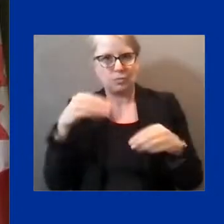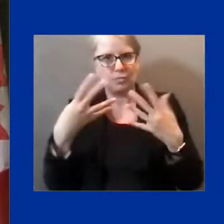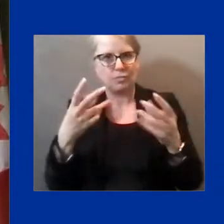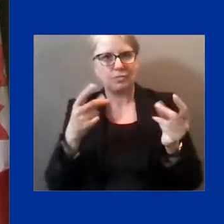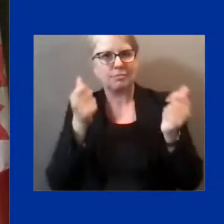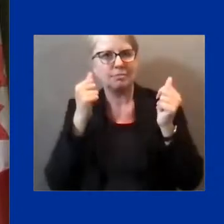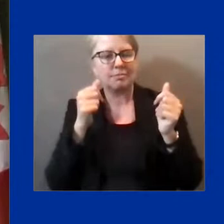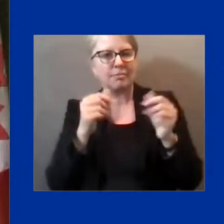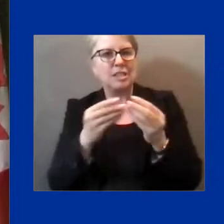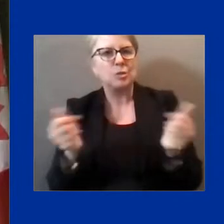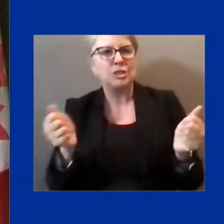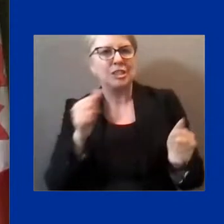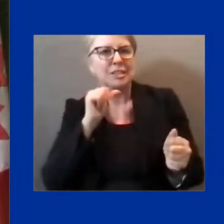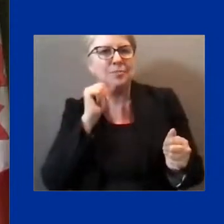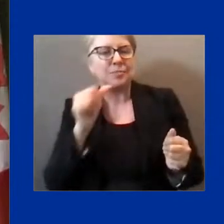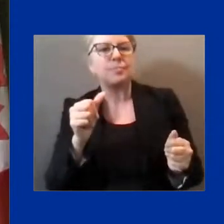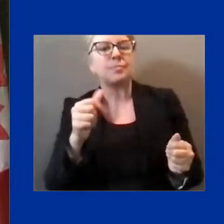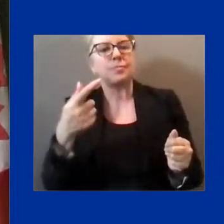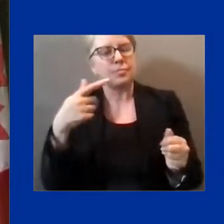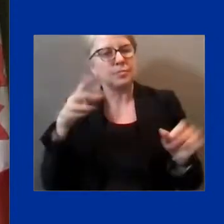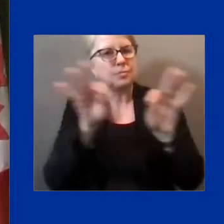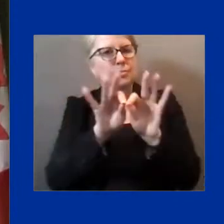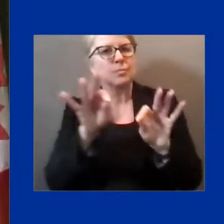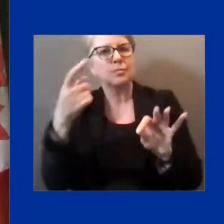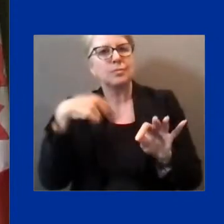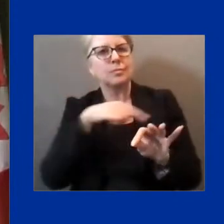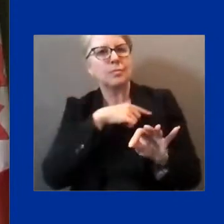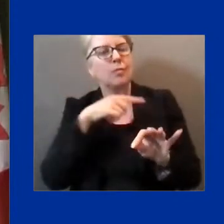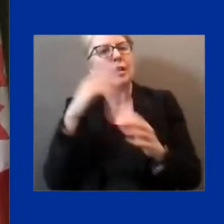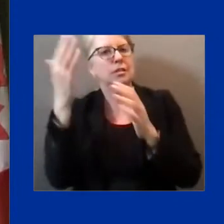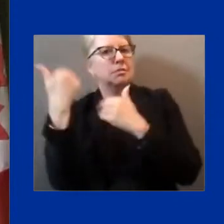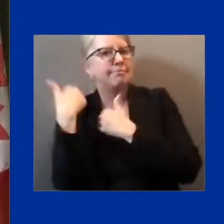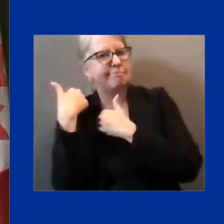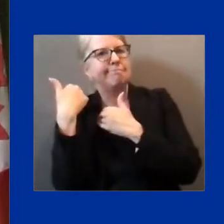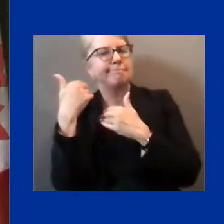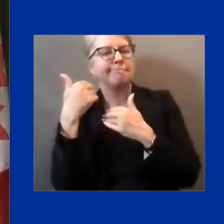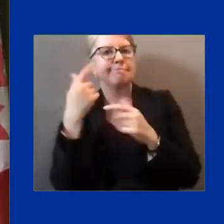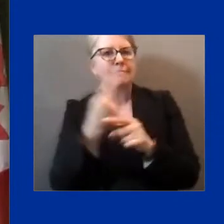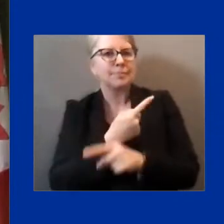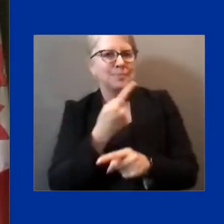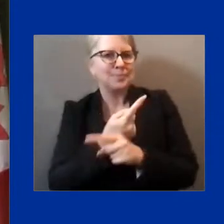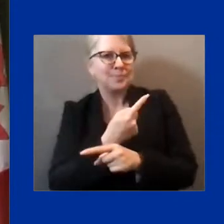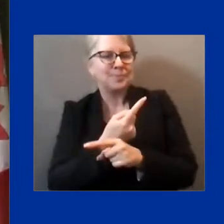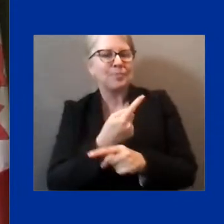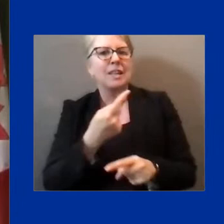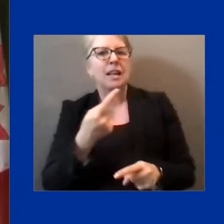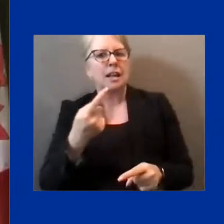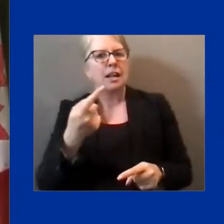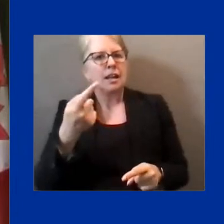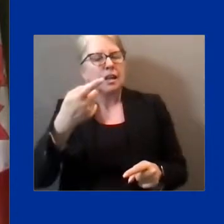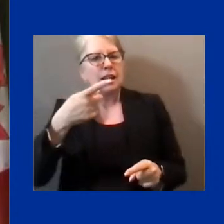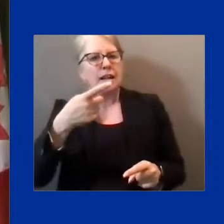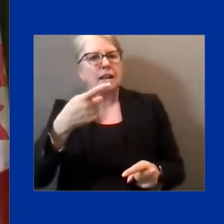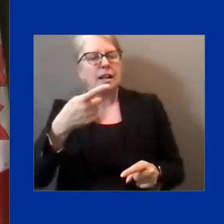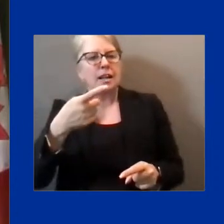we said earlier, we have to take our responsibility and we have